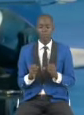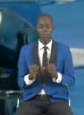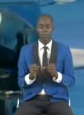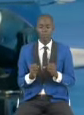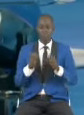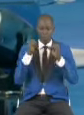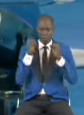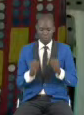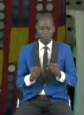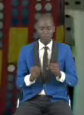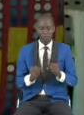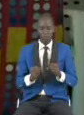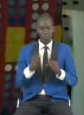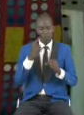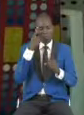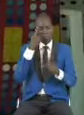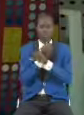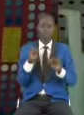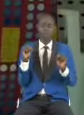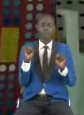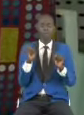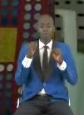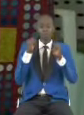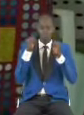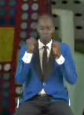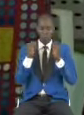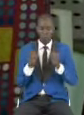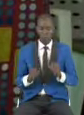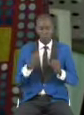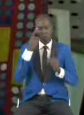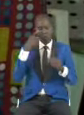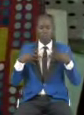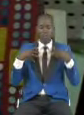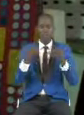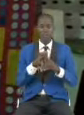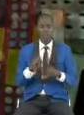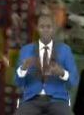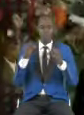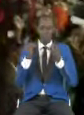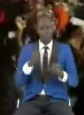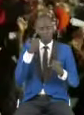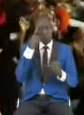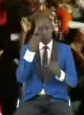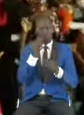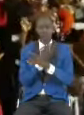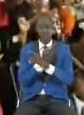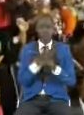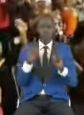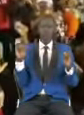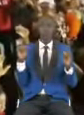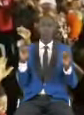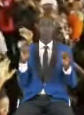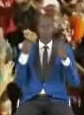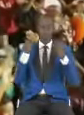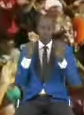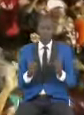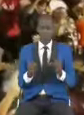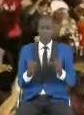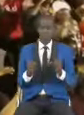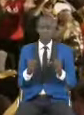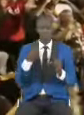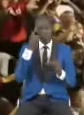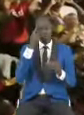for salvation. Power for healing. Power for deliverance. Power for